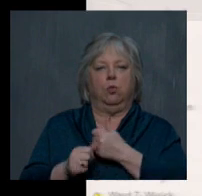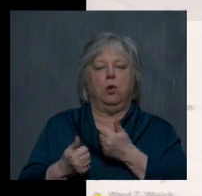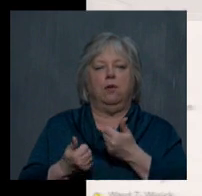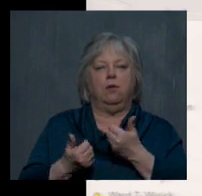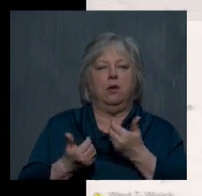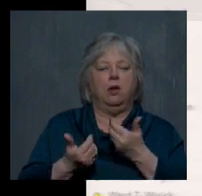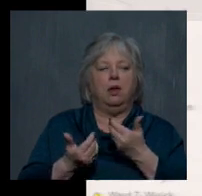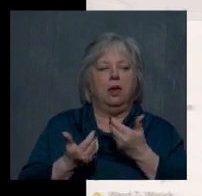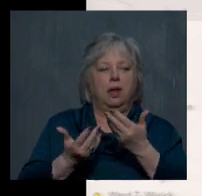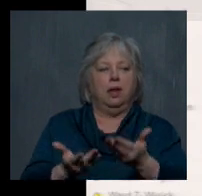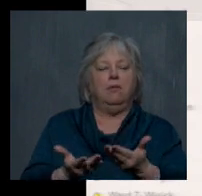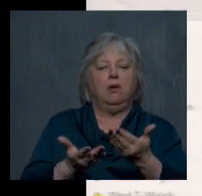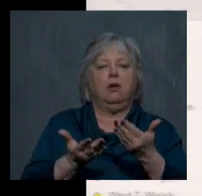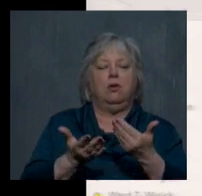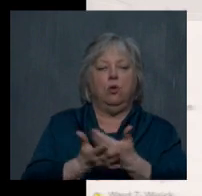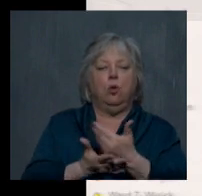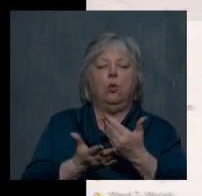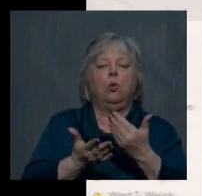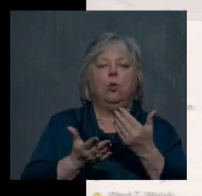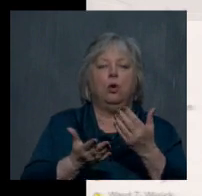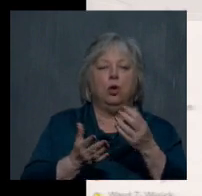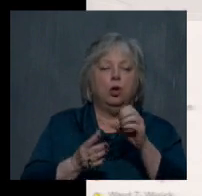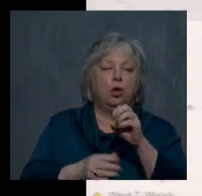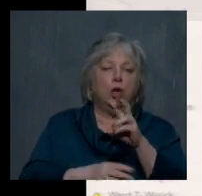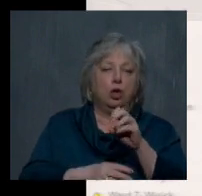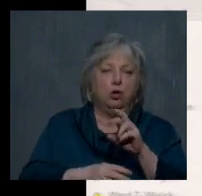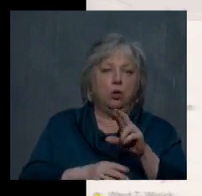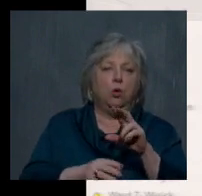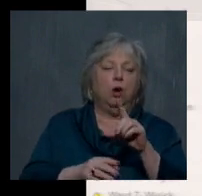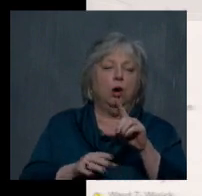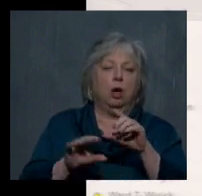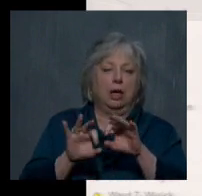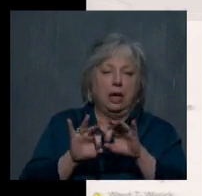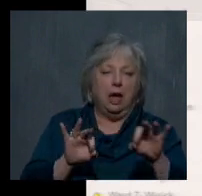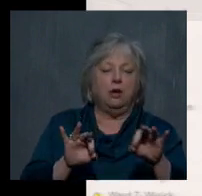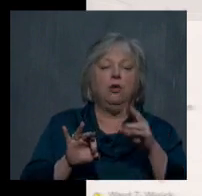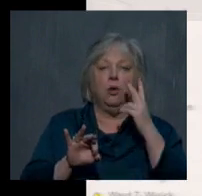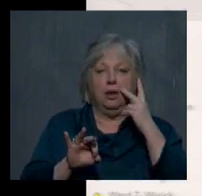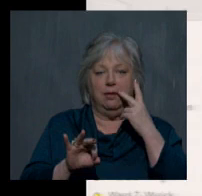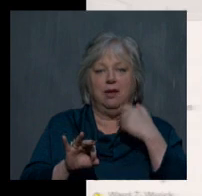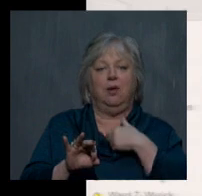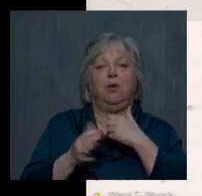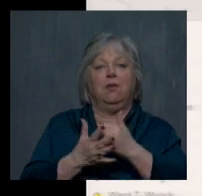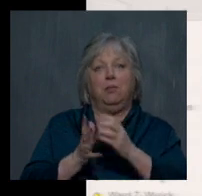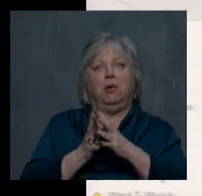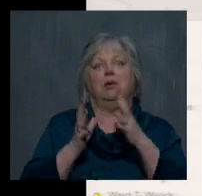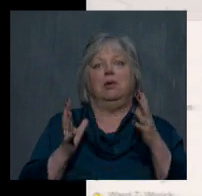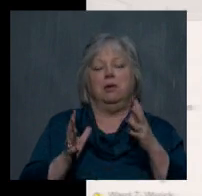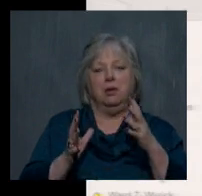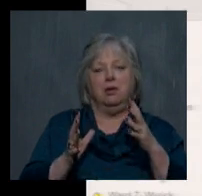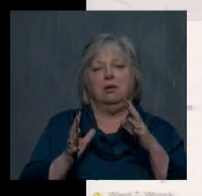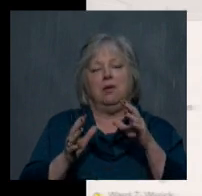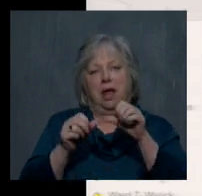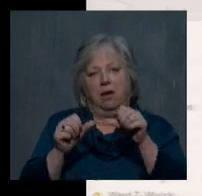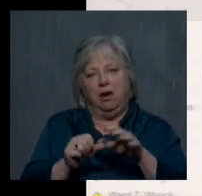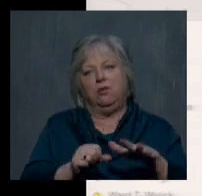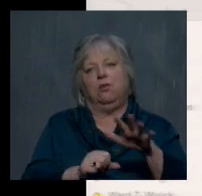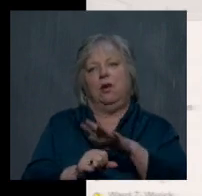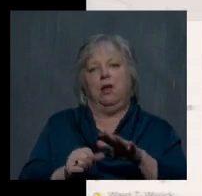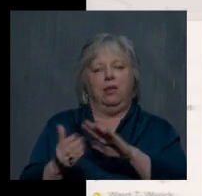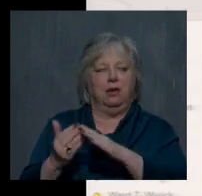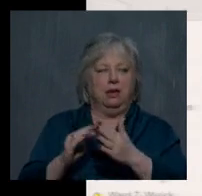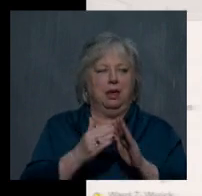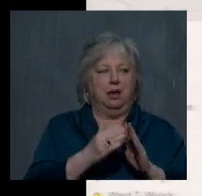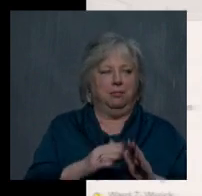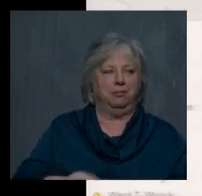sewer lines, sewer service lines. So you can see we really have helped the lion's share of it. Just to give a perspective. Thank you,